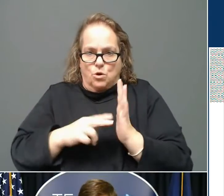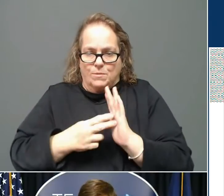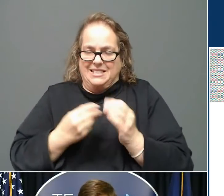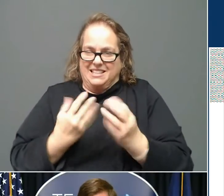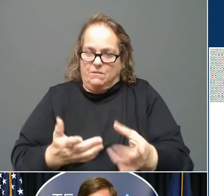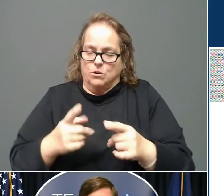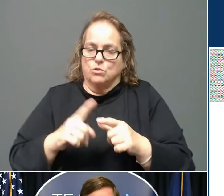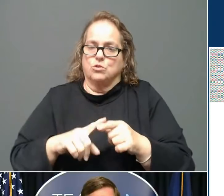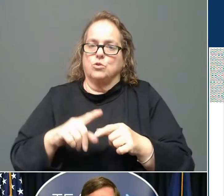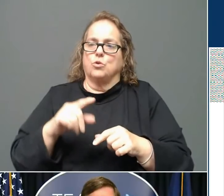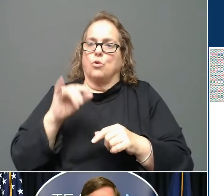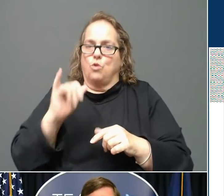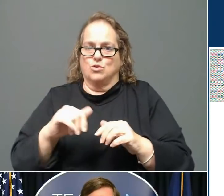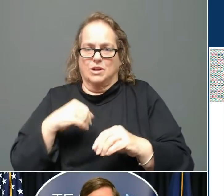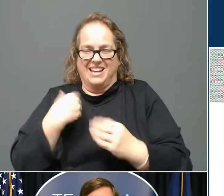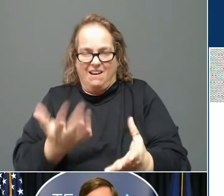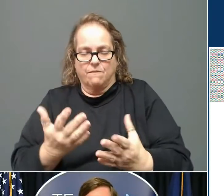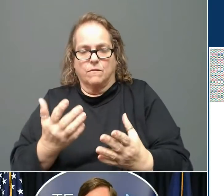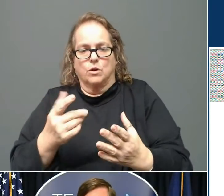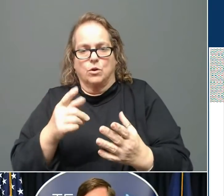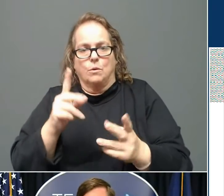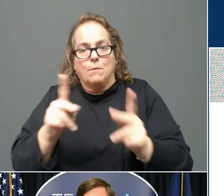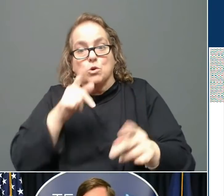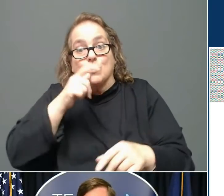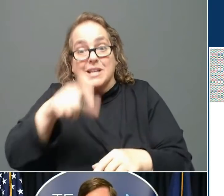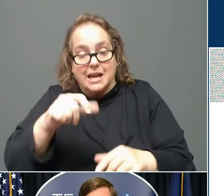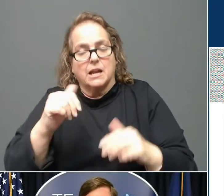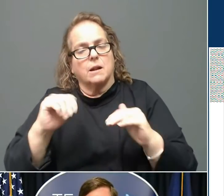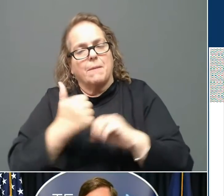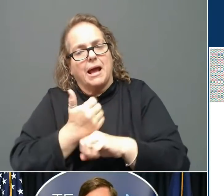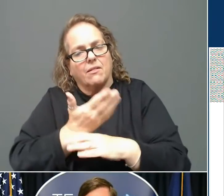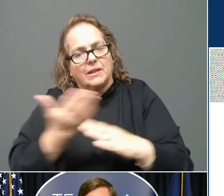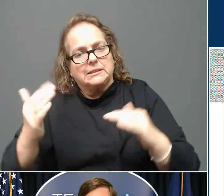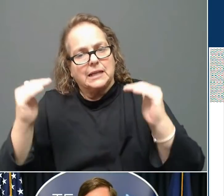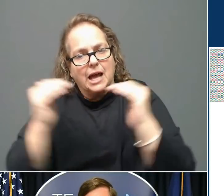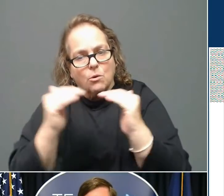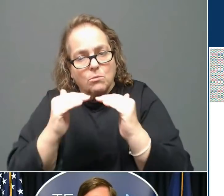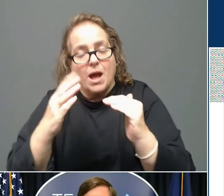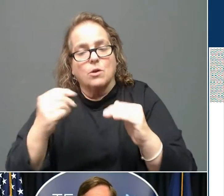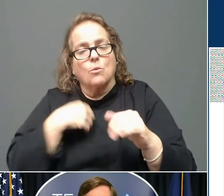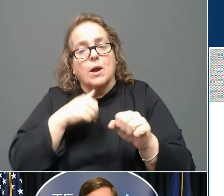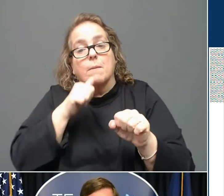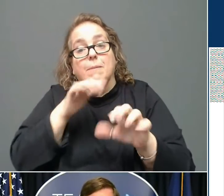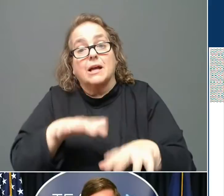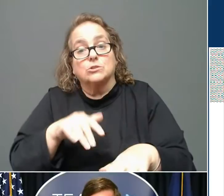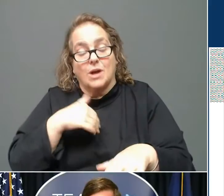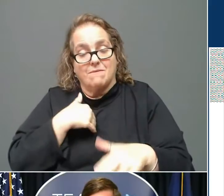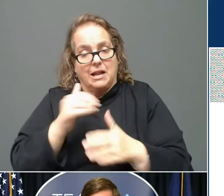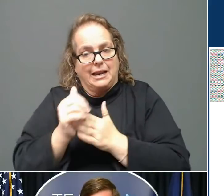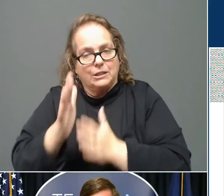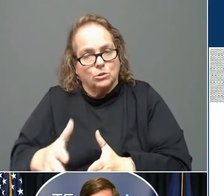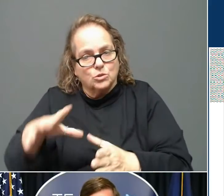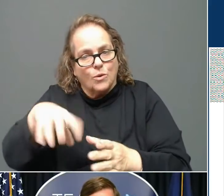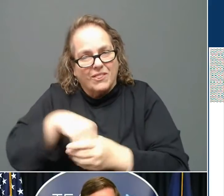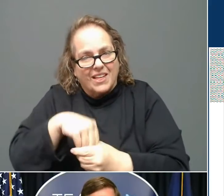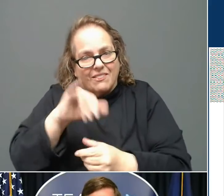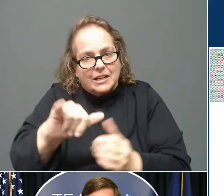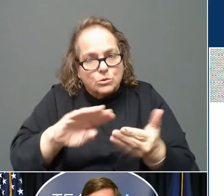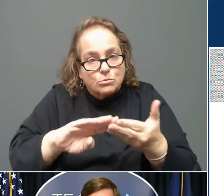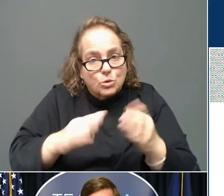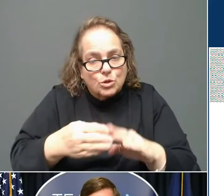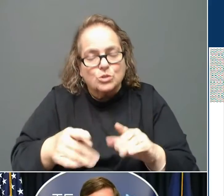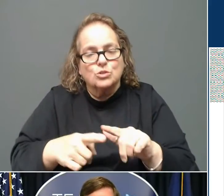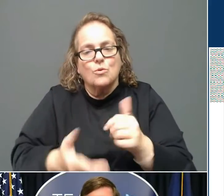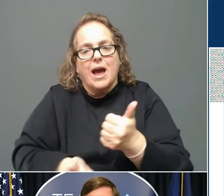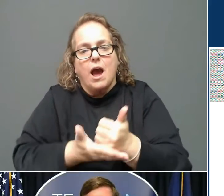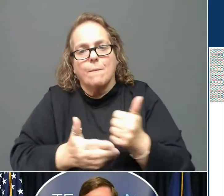and we are blessed that we have leaders in these communities where we need to do better to address programmatic